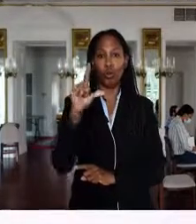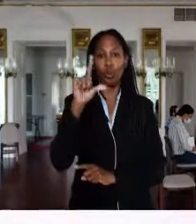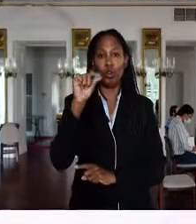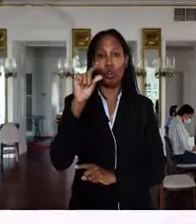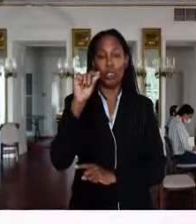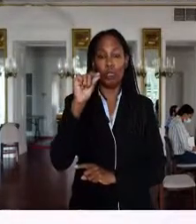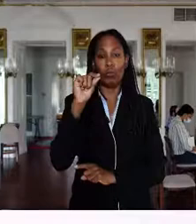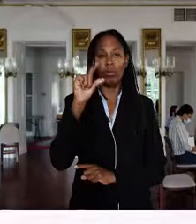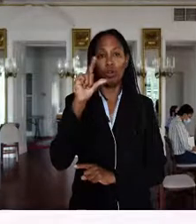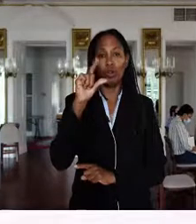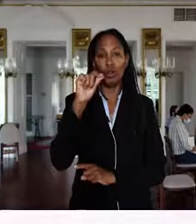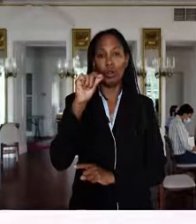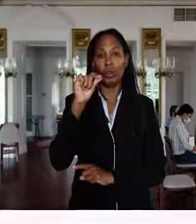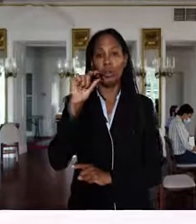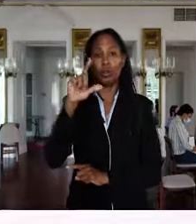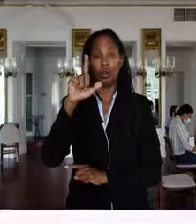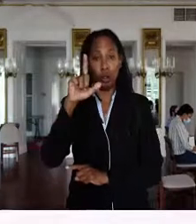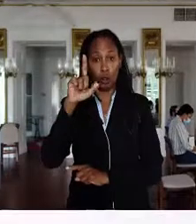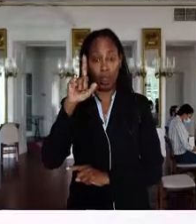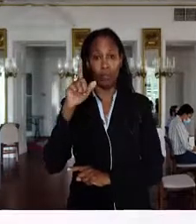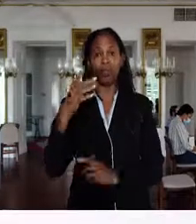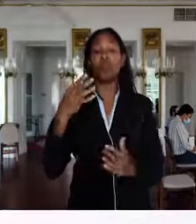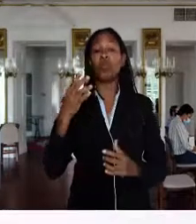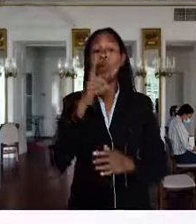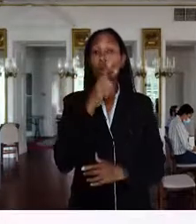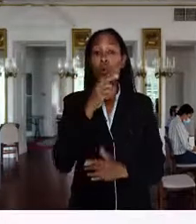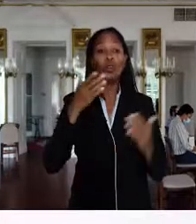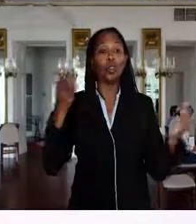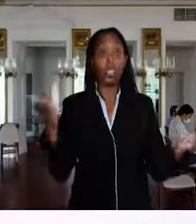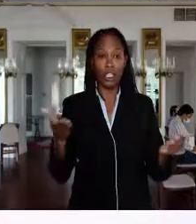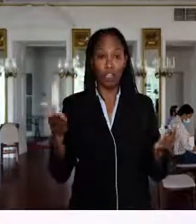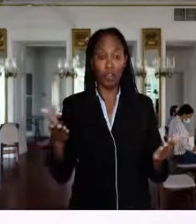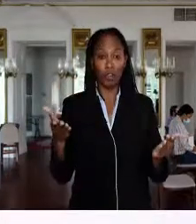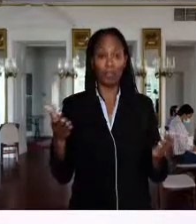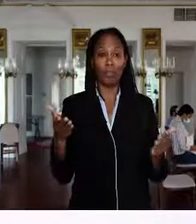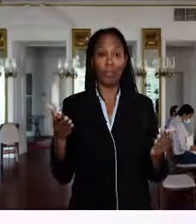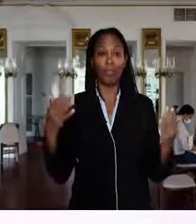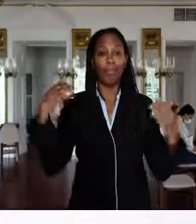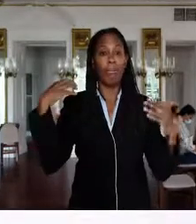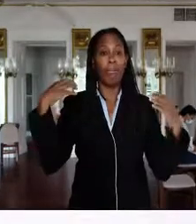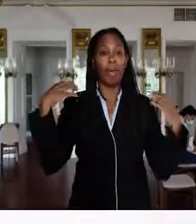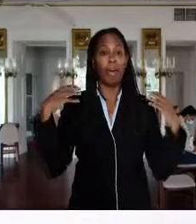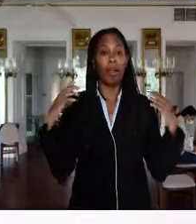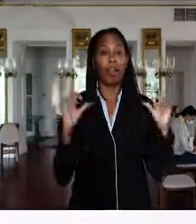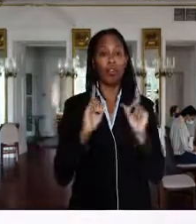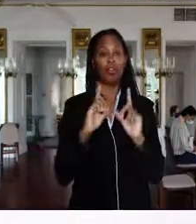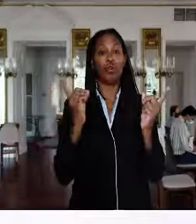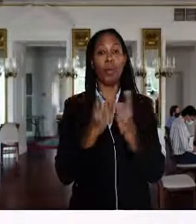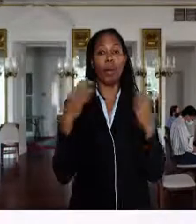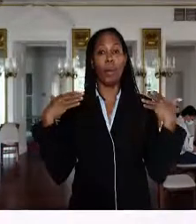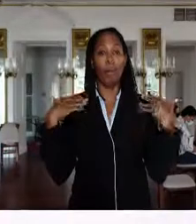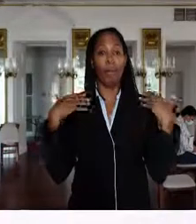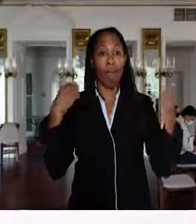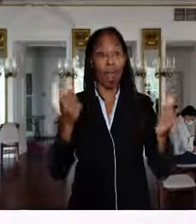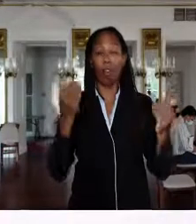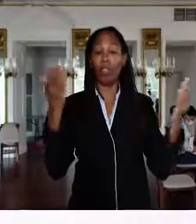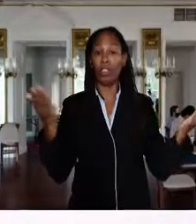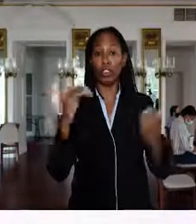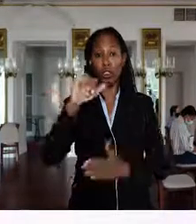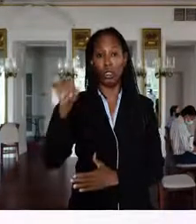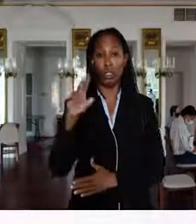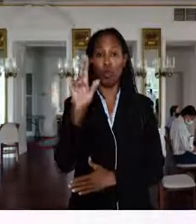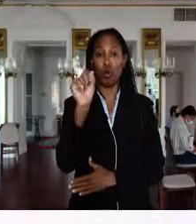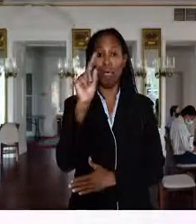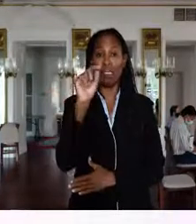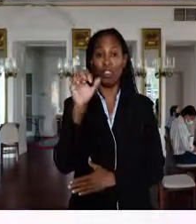with me this afternoon to provide the latest COVID-19 and vaccine data and information on where Virgin Islands residents